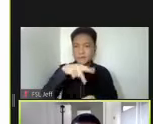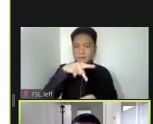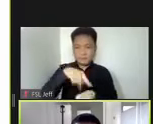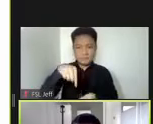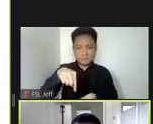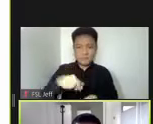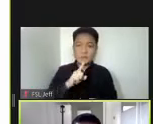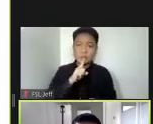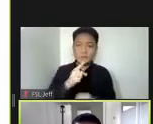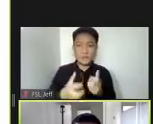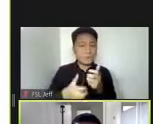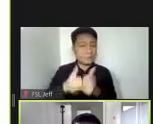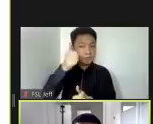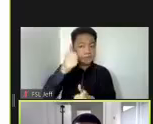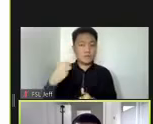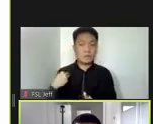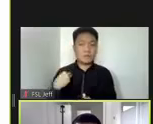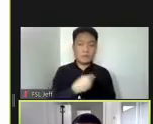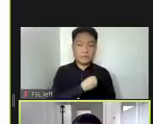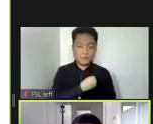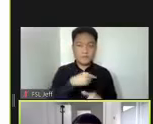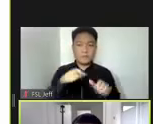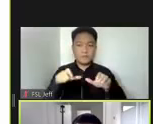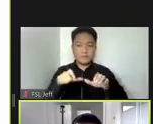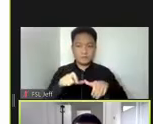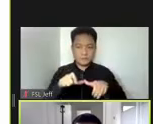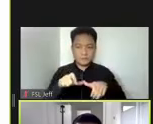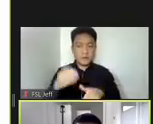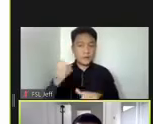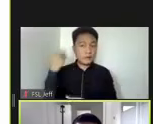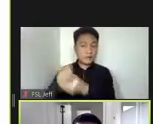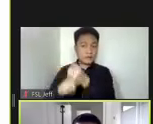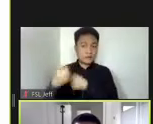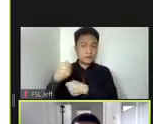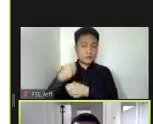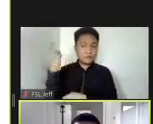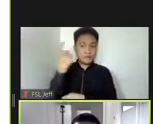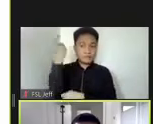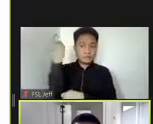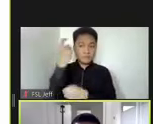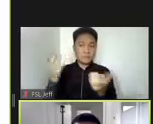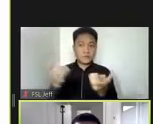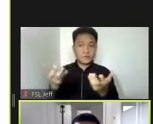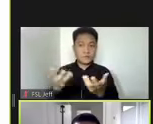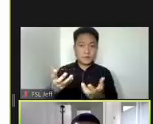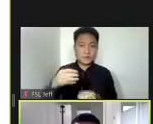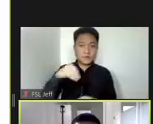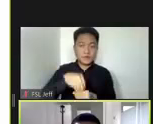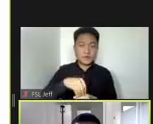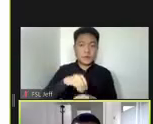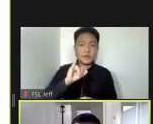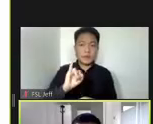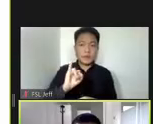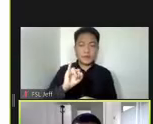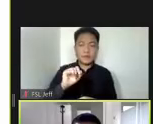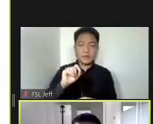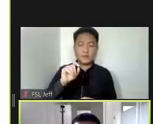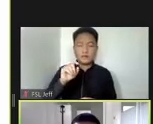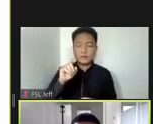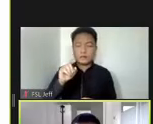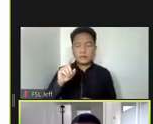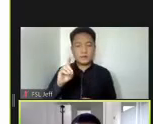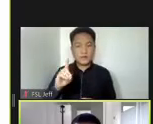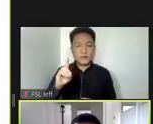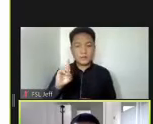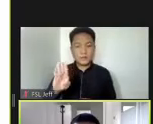14th IDBF World Championship. We won 4 golds in para dragon category. And because of that, we